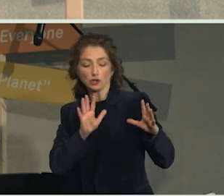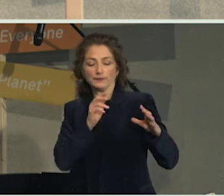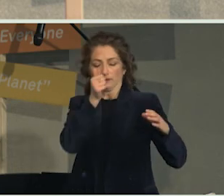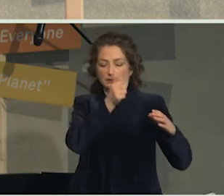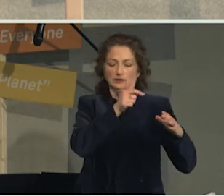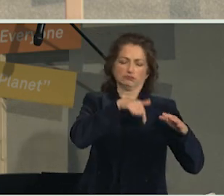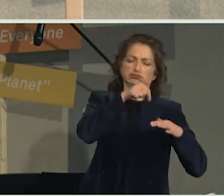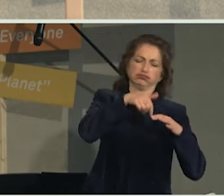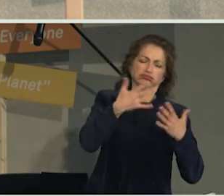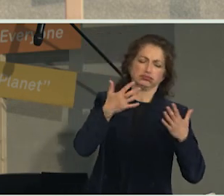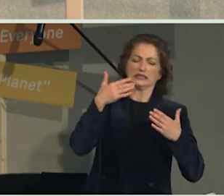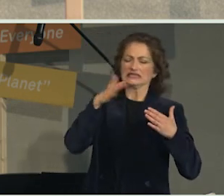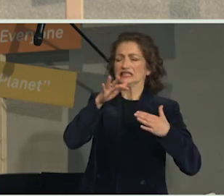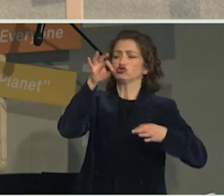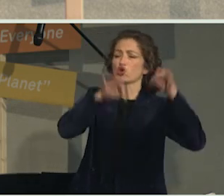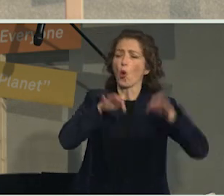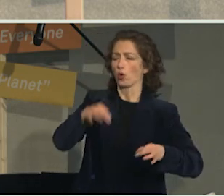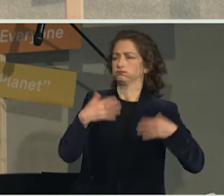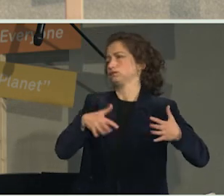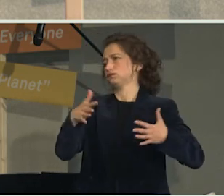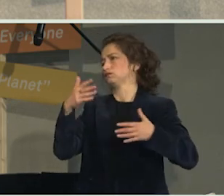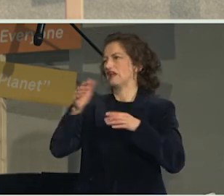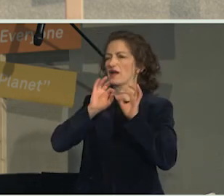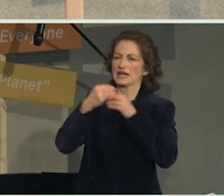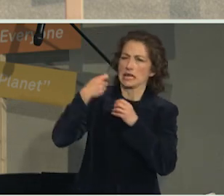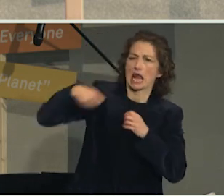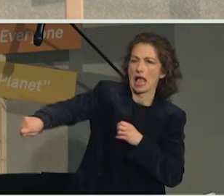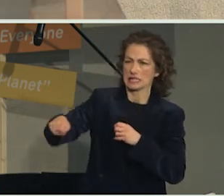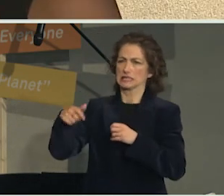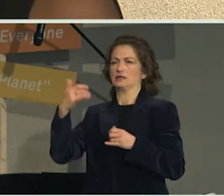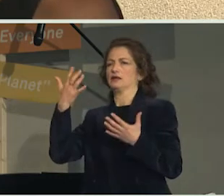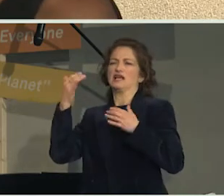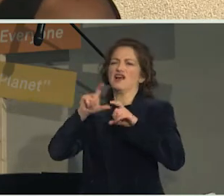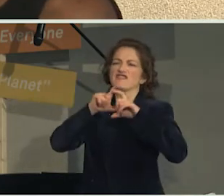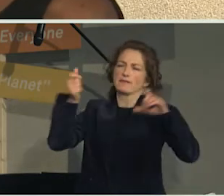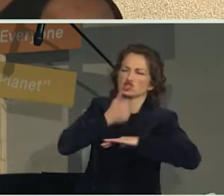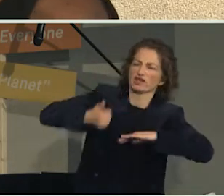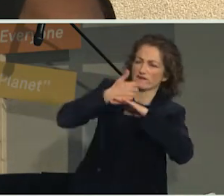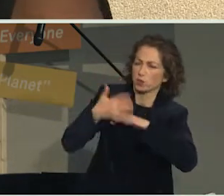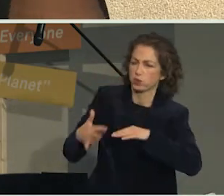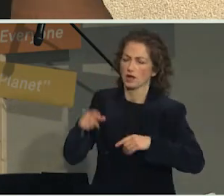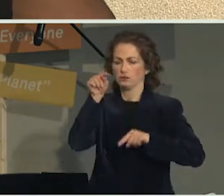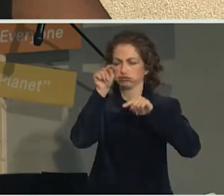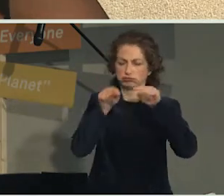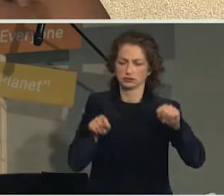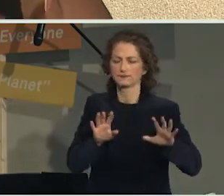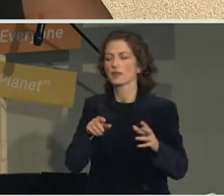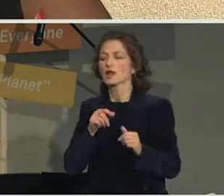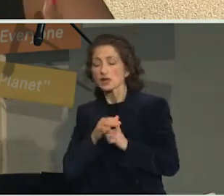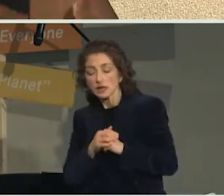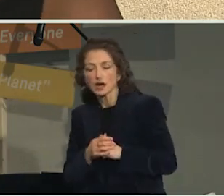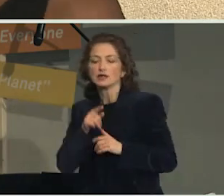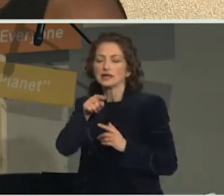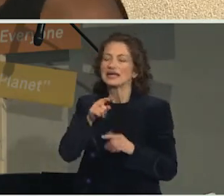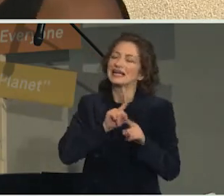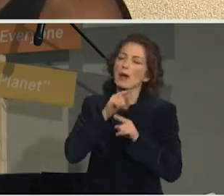captains of industries, sons of wealthy families, and we were always regaled with stories about the artifacts of